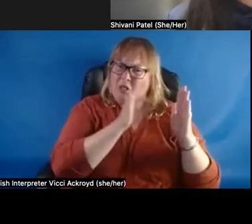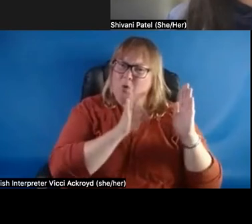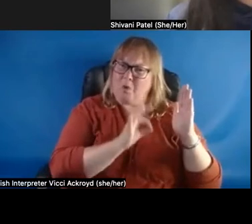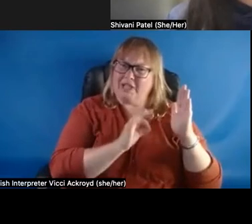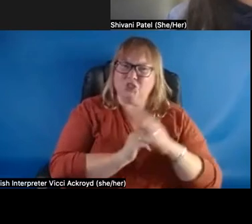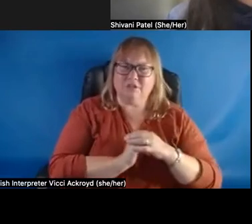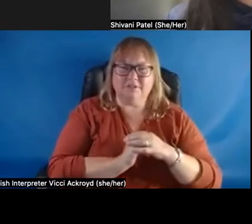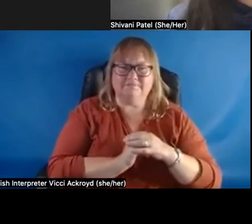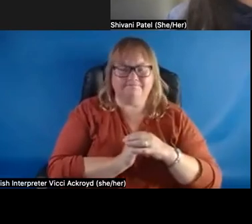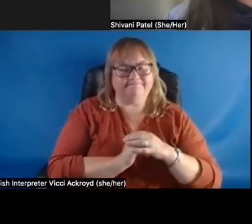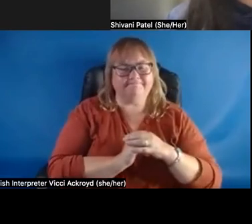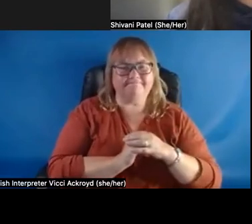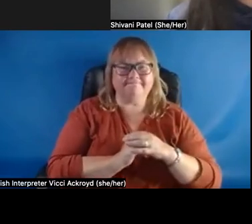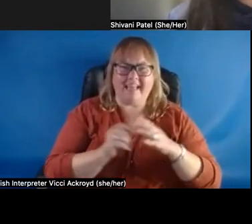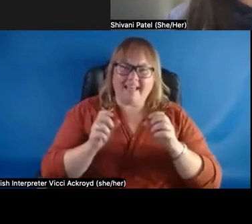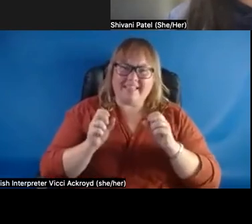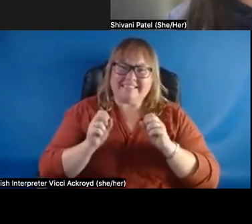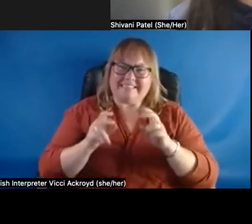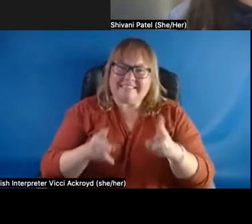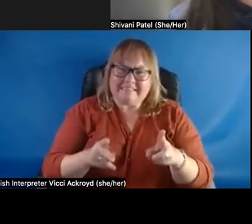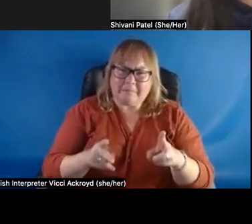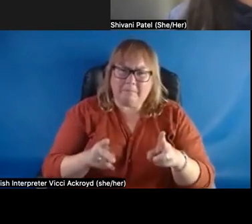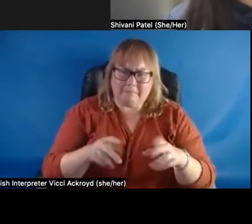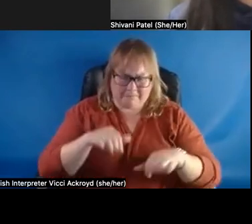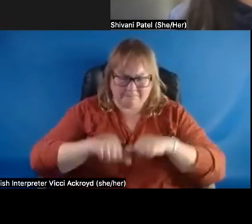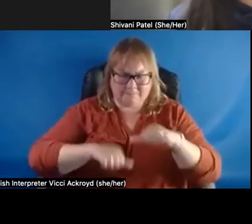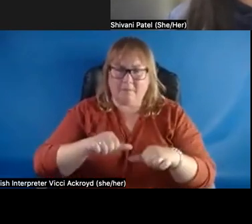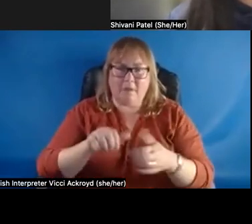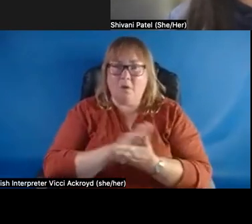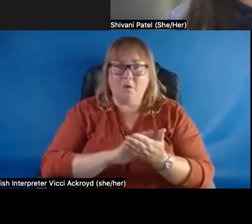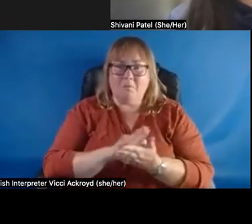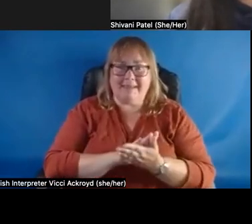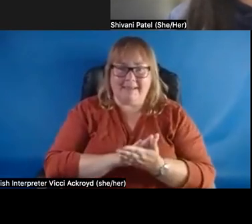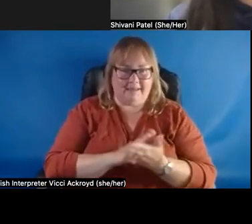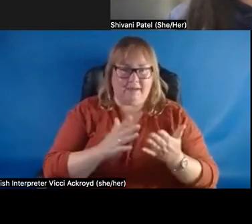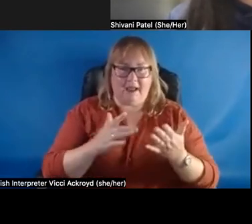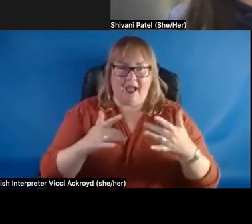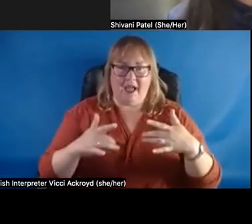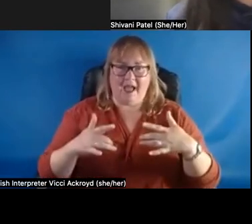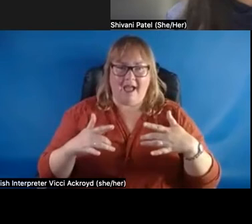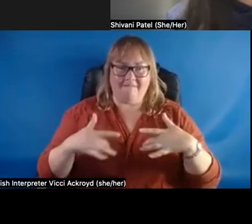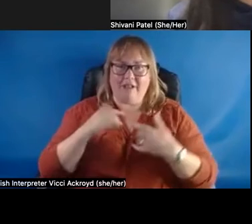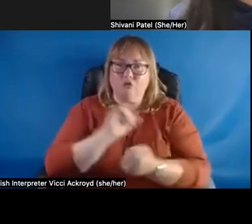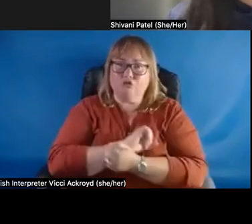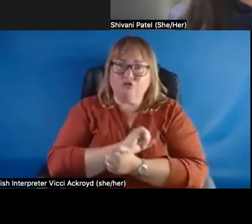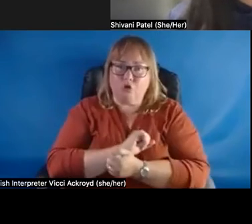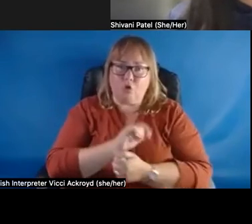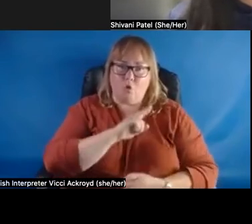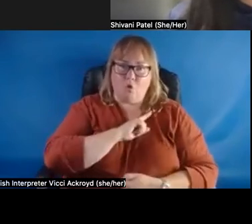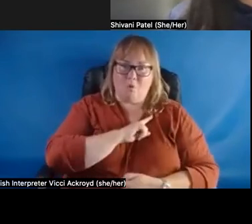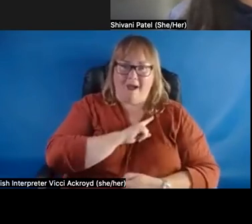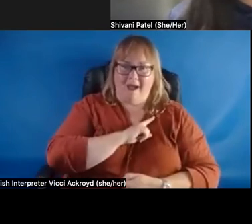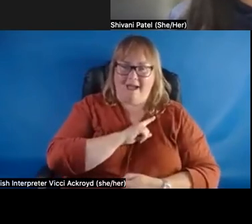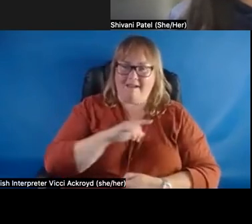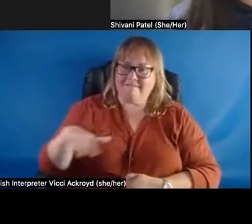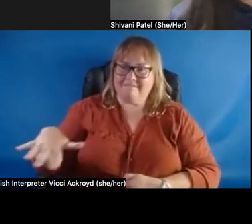can't make everybody happy then, because it's either, if it's your family putting that pressure on you, it's like, do I choose my family's happiness or do I